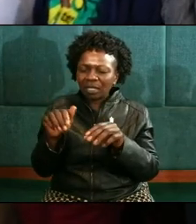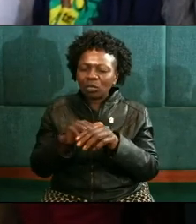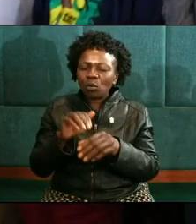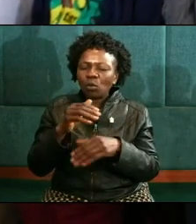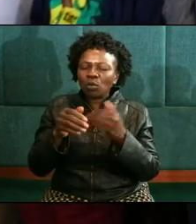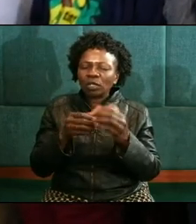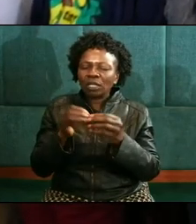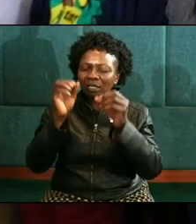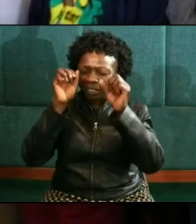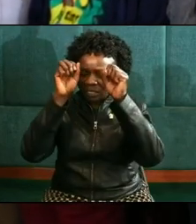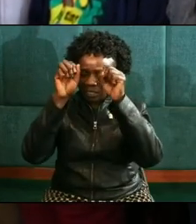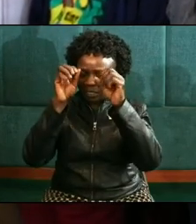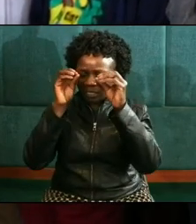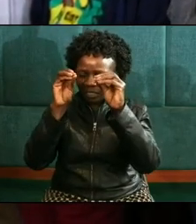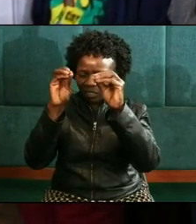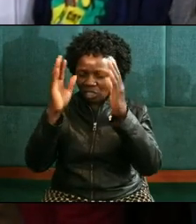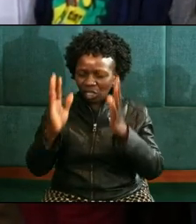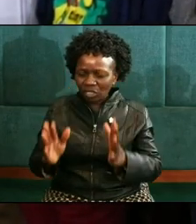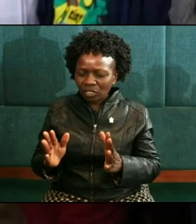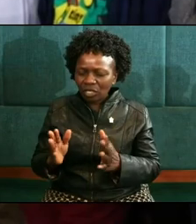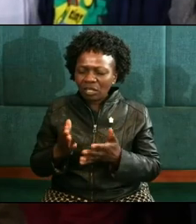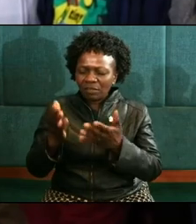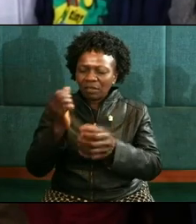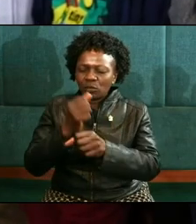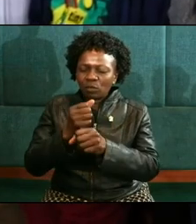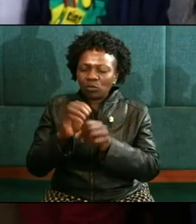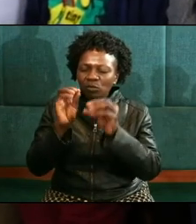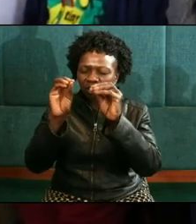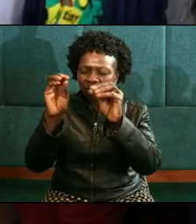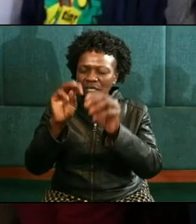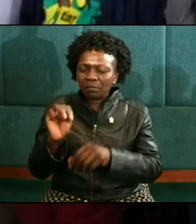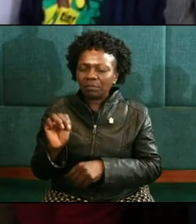teachers that are given the task to teach them.